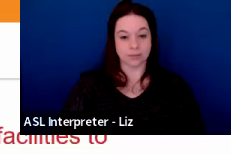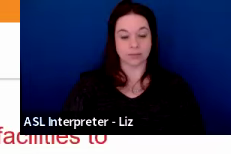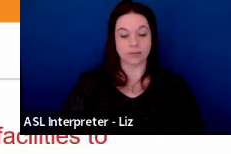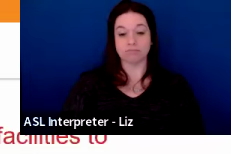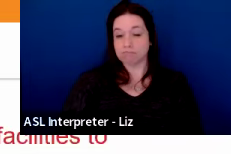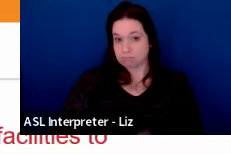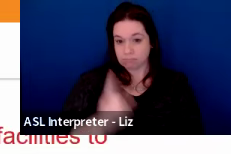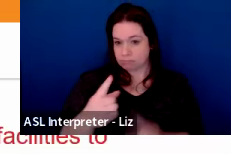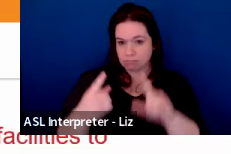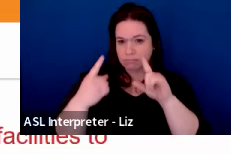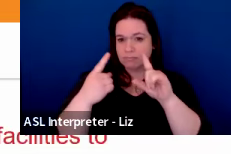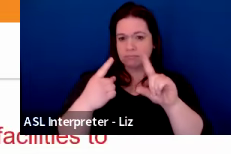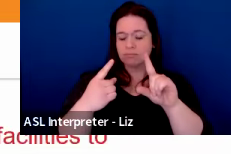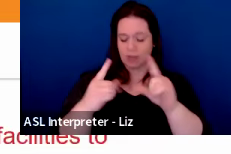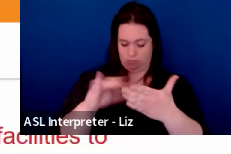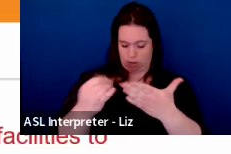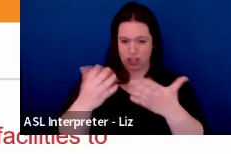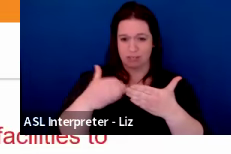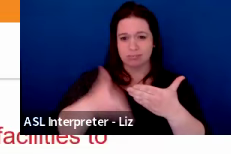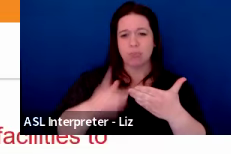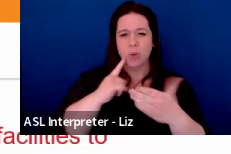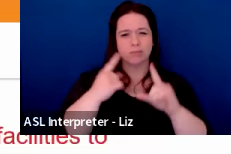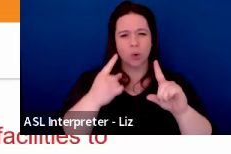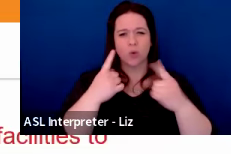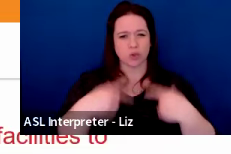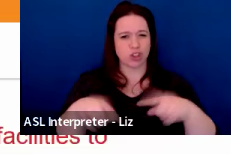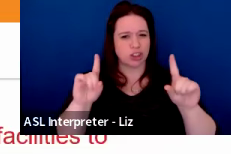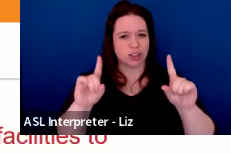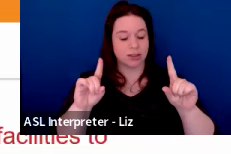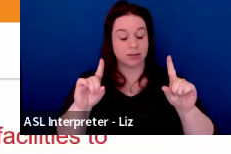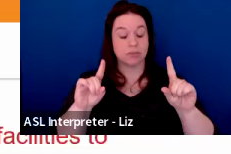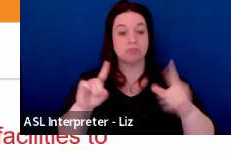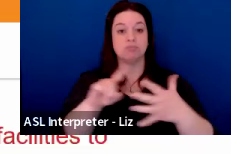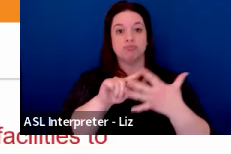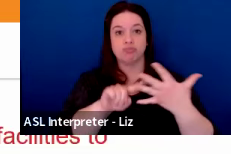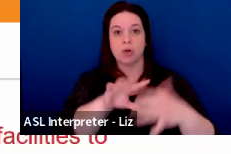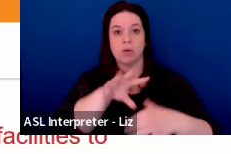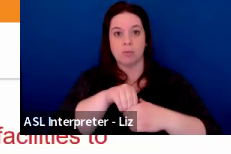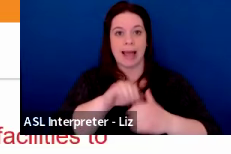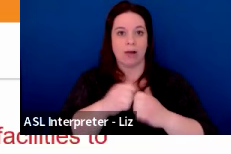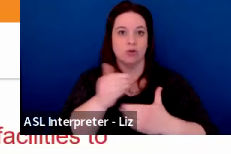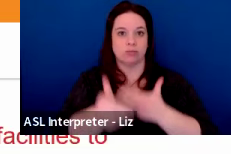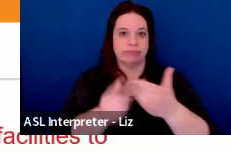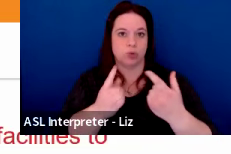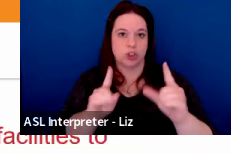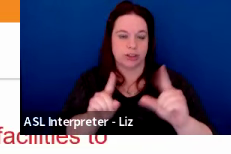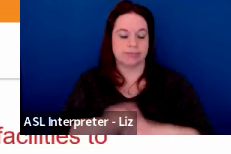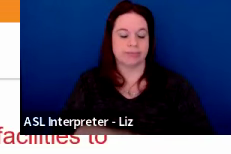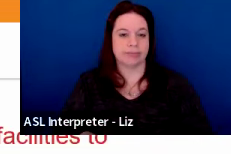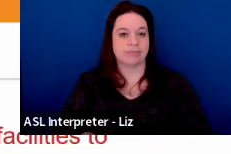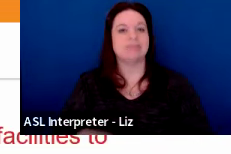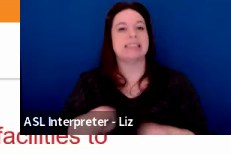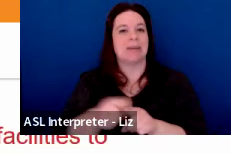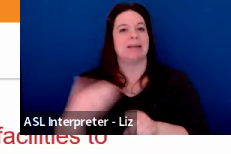want to achieve as a result of this project and what you will be doing to achieve them. And the example here, following the previous one, is that you